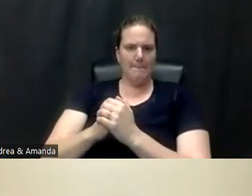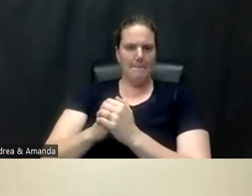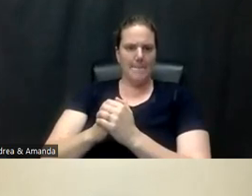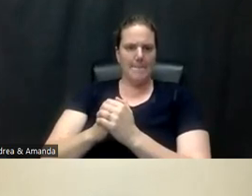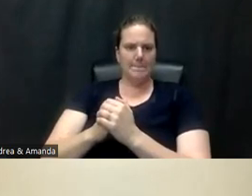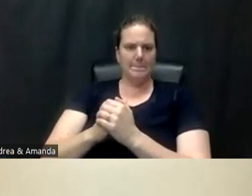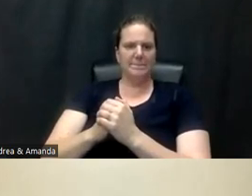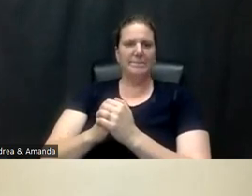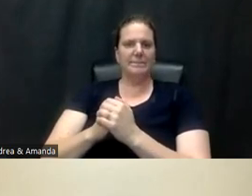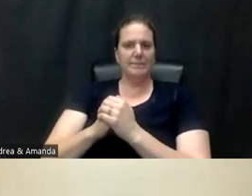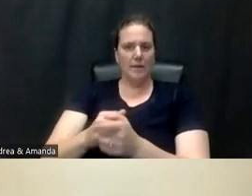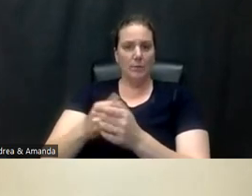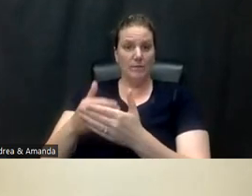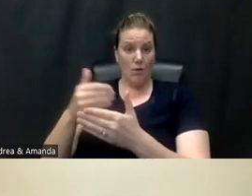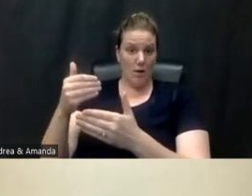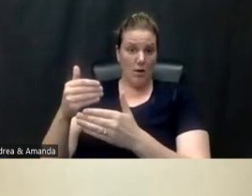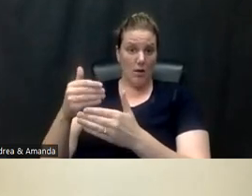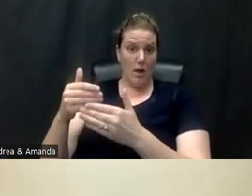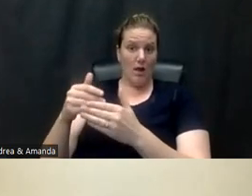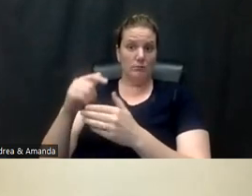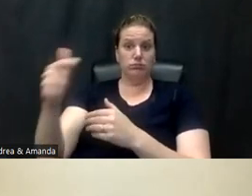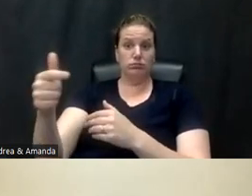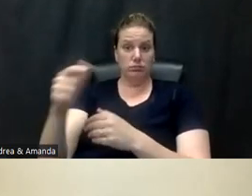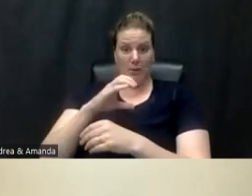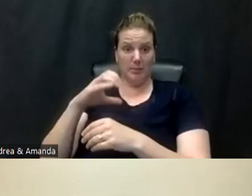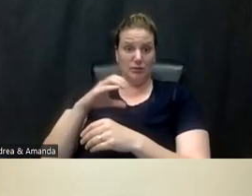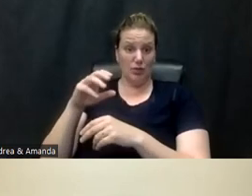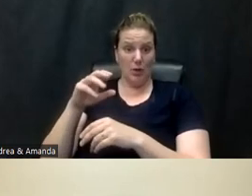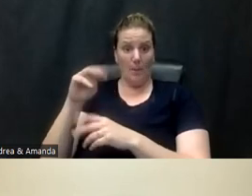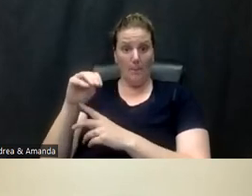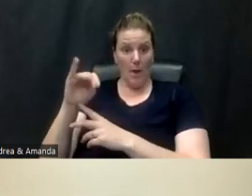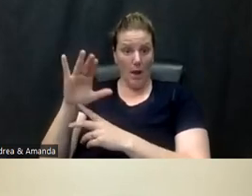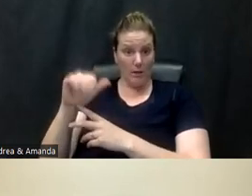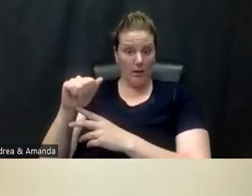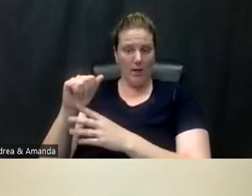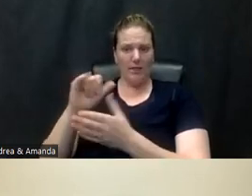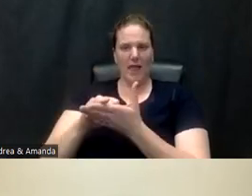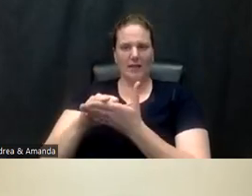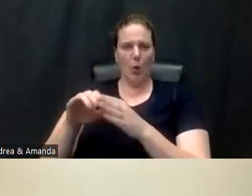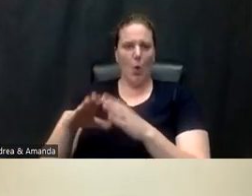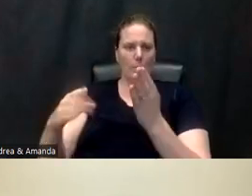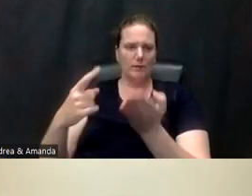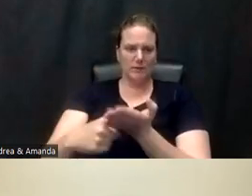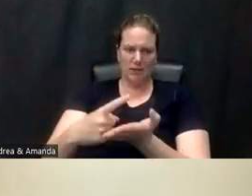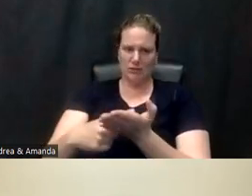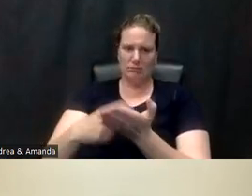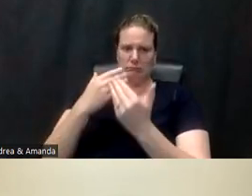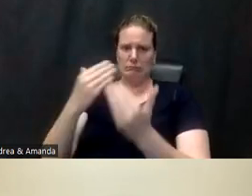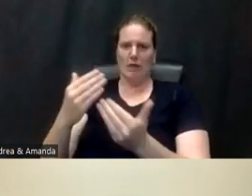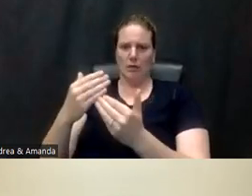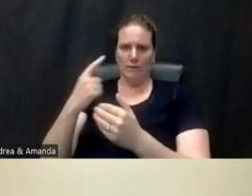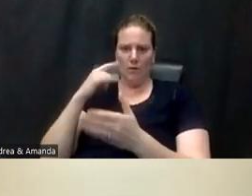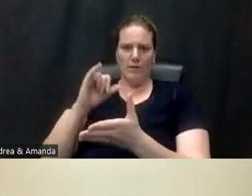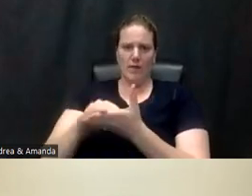And before I pass it to Commissioner Monica, I will remind that this is an open discussion. And thank you, Commissioner Dunn, because